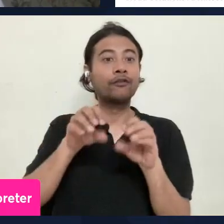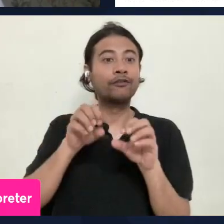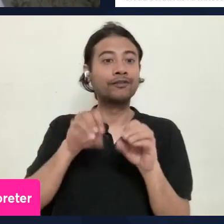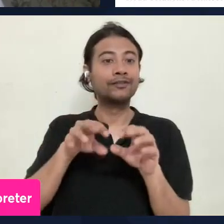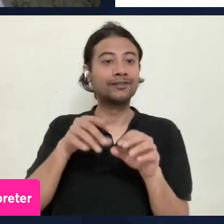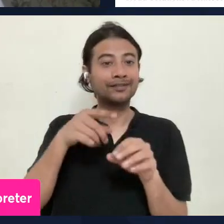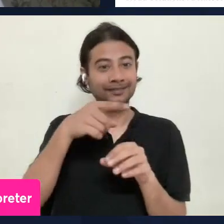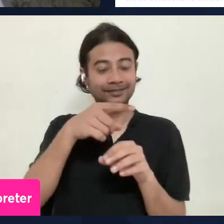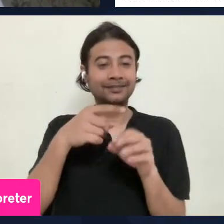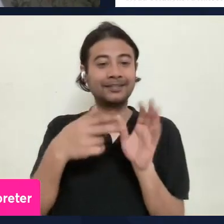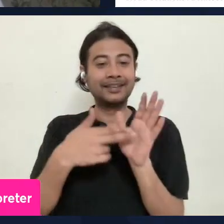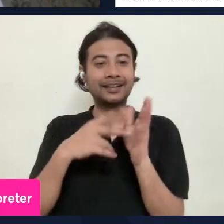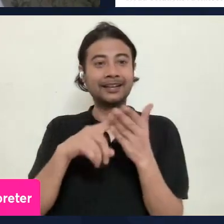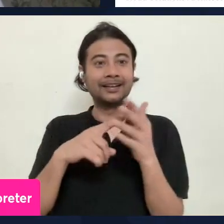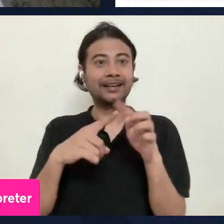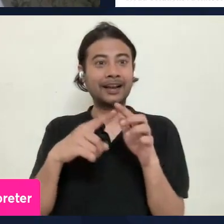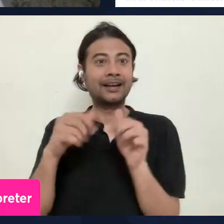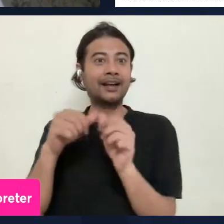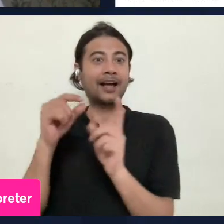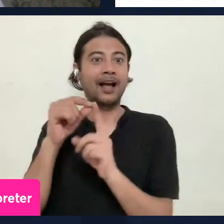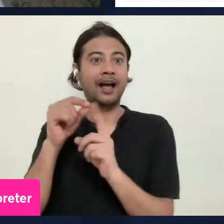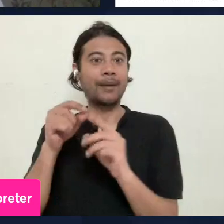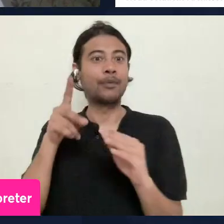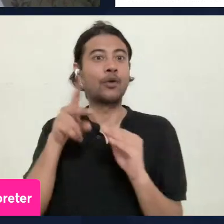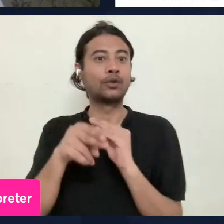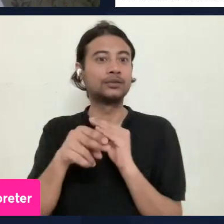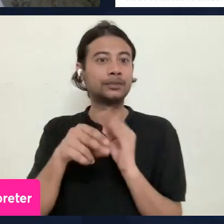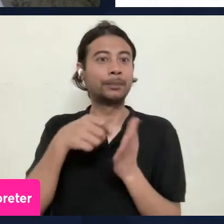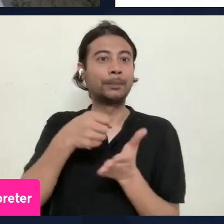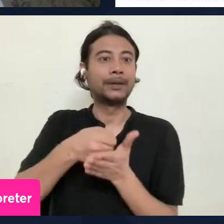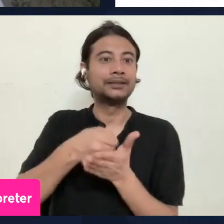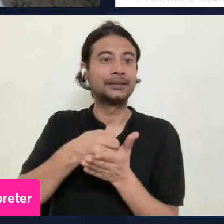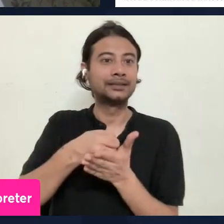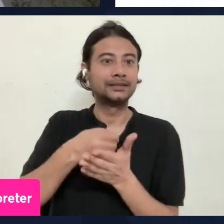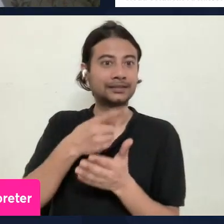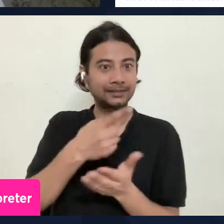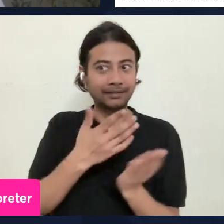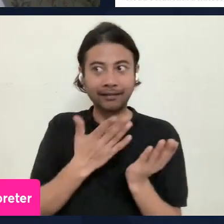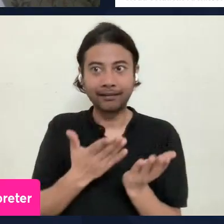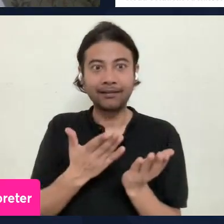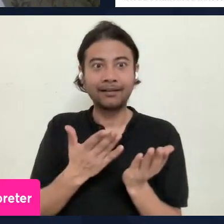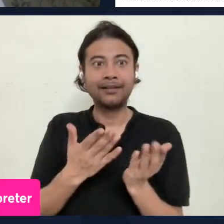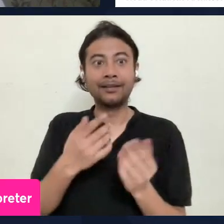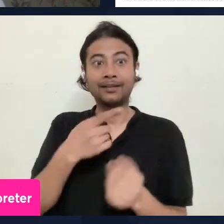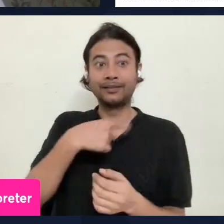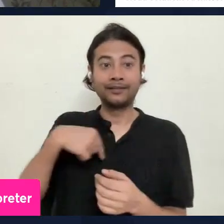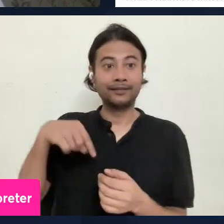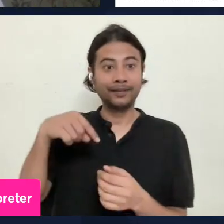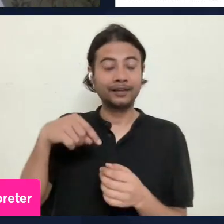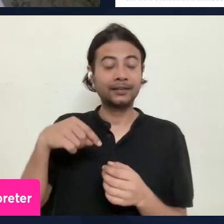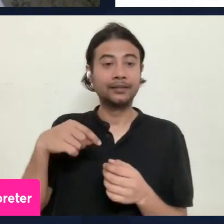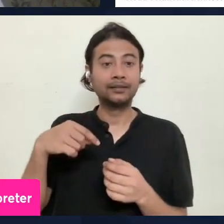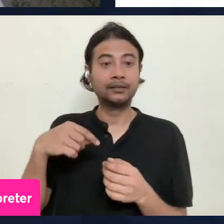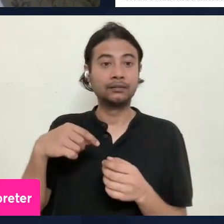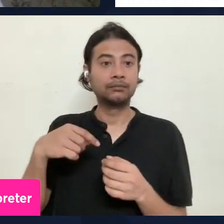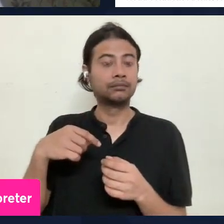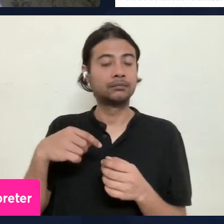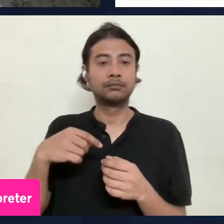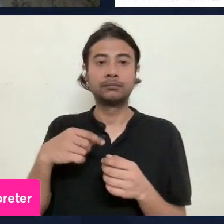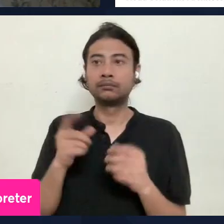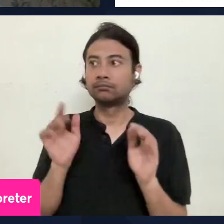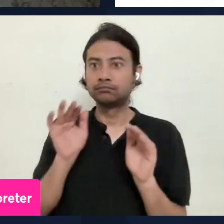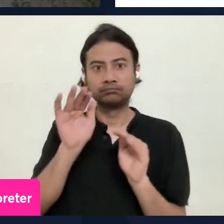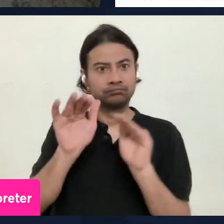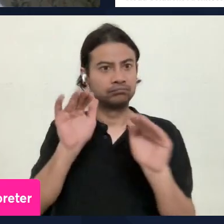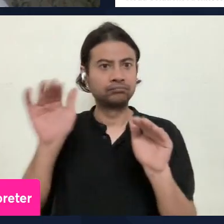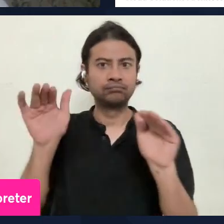Now we would always, insist that customers that want to be involved in preview features wouldn't use